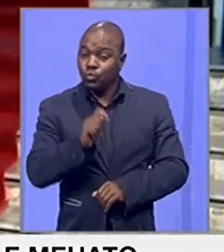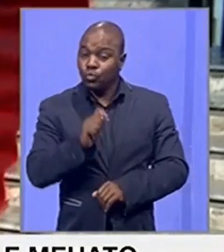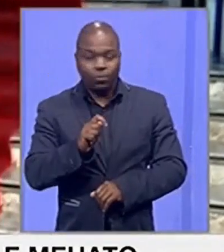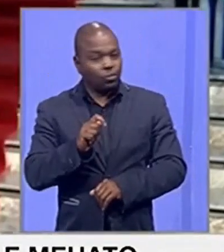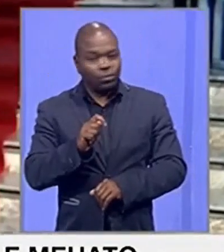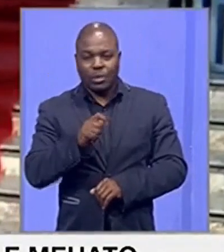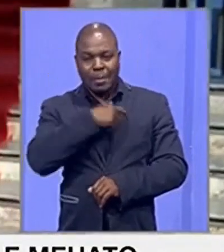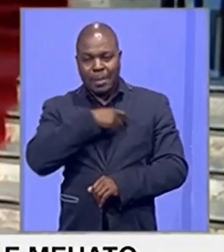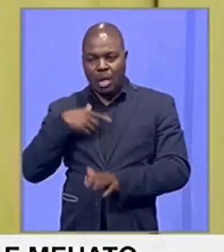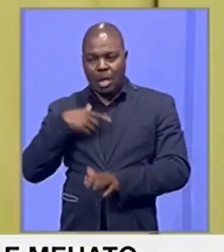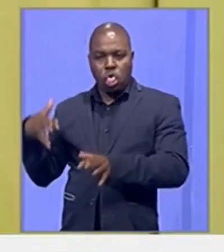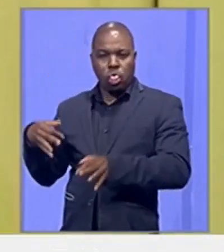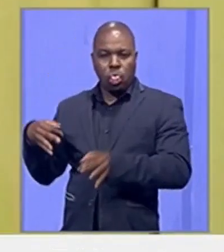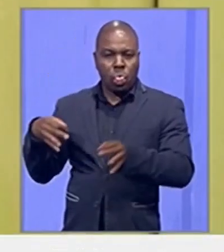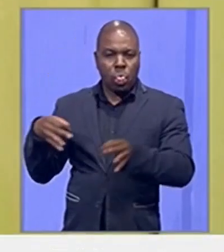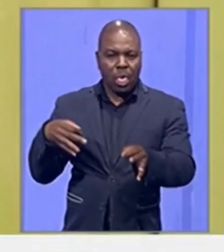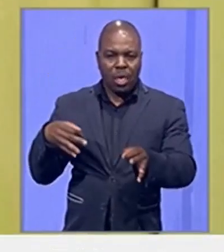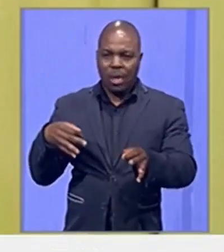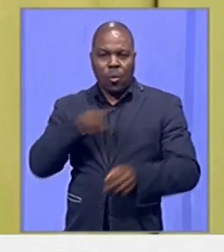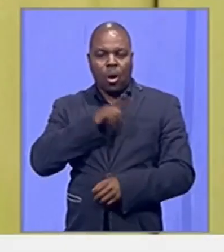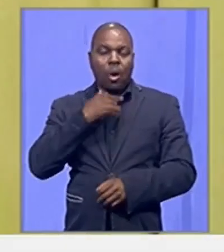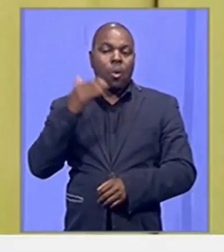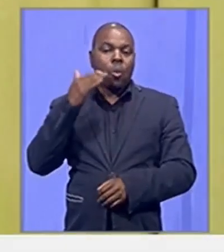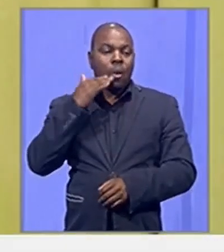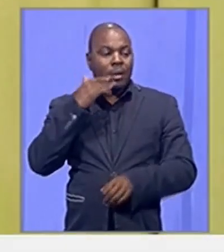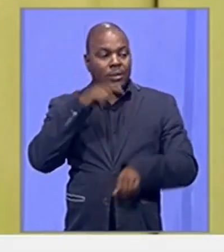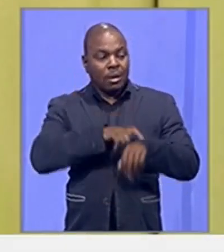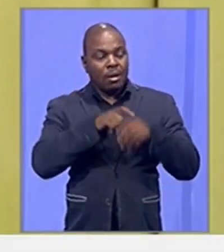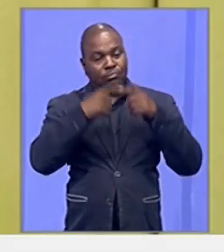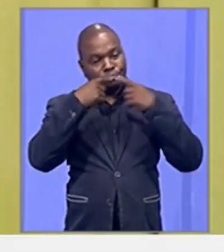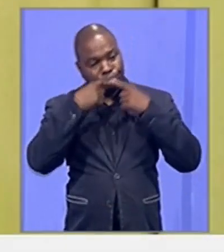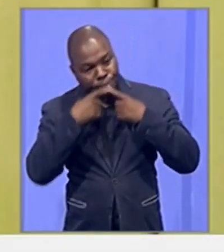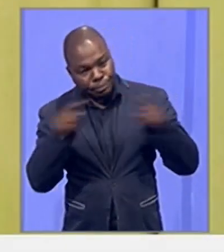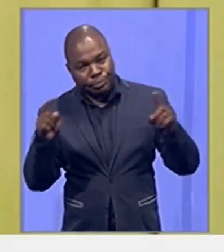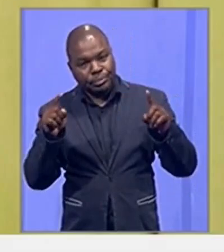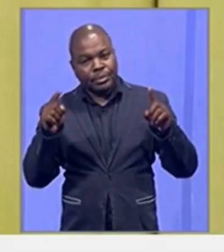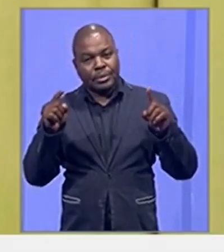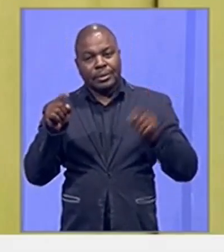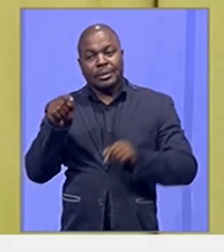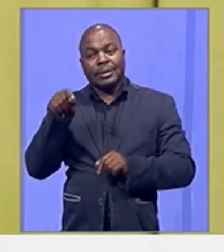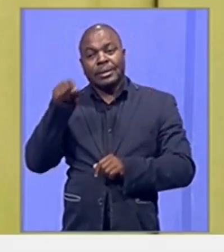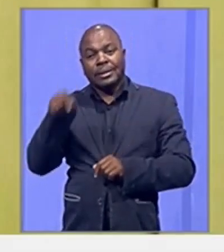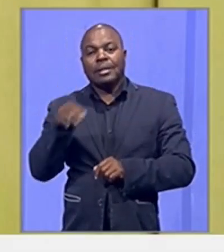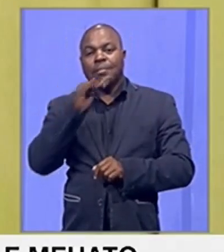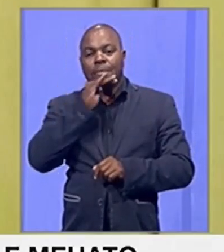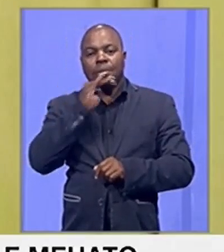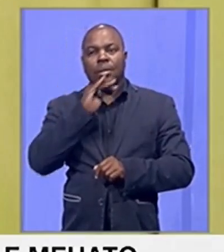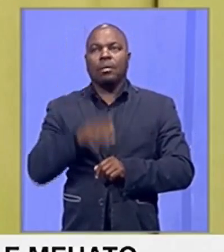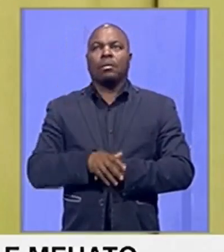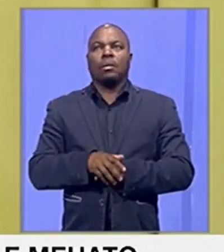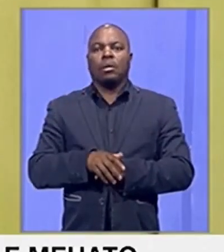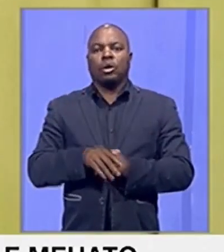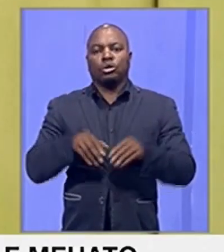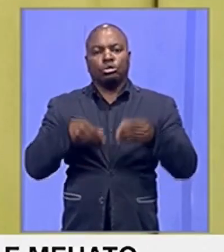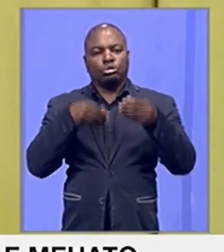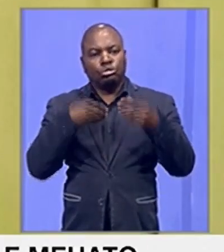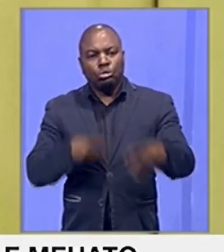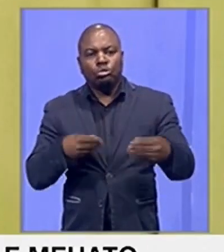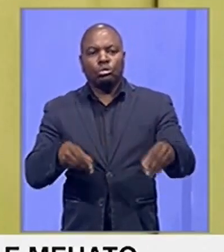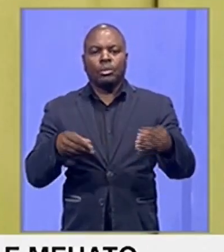delayed when that announcement was made. That did not immediately translate to that